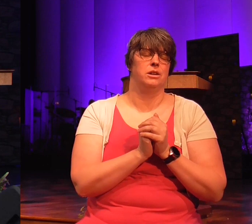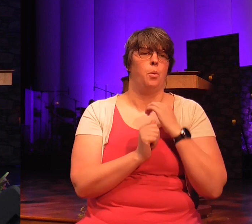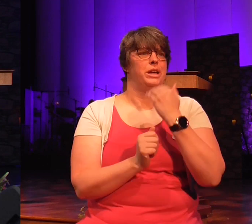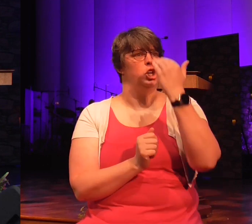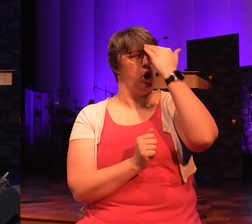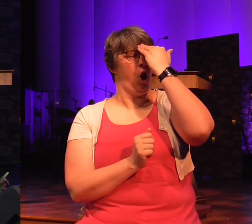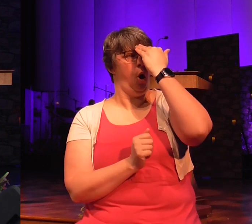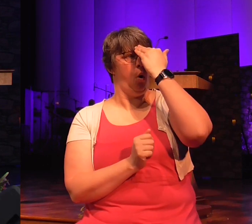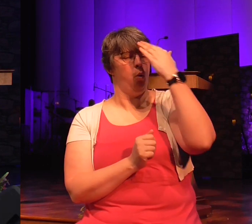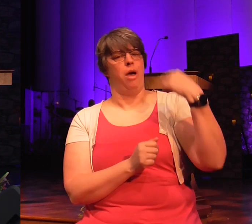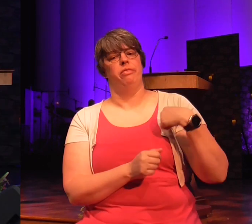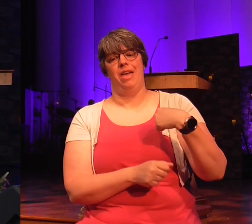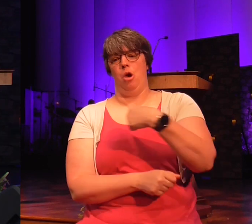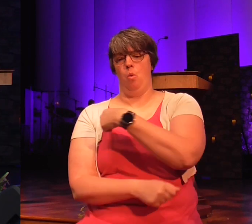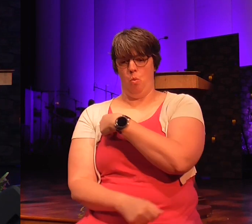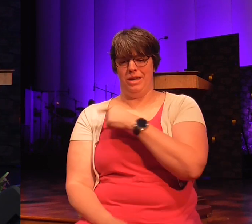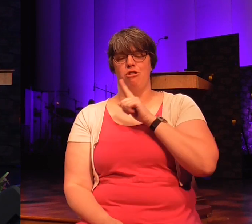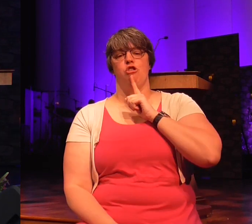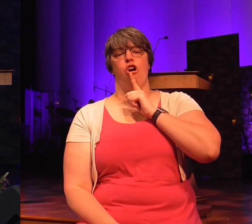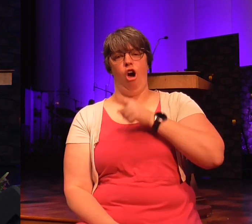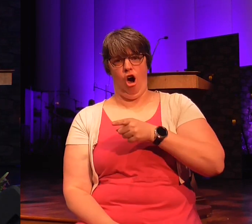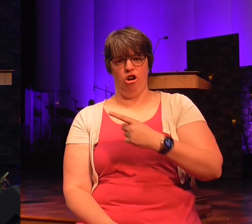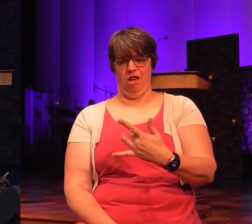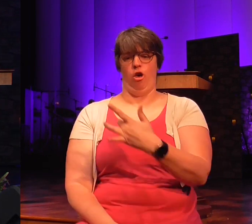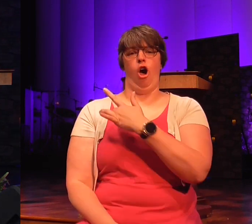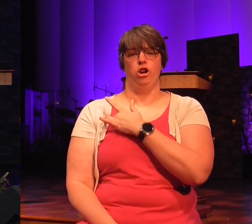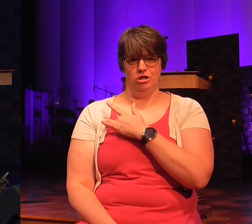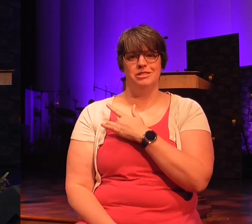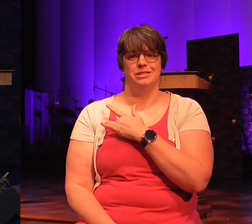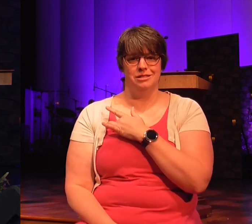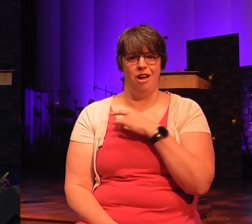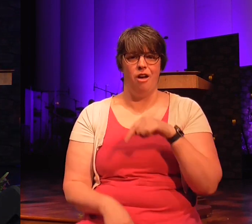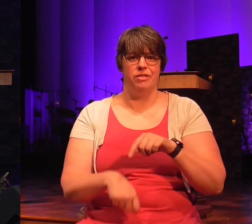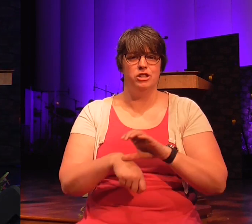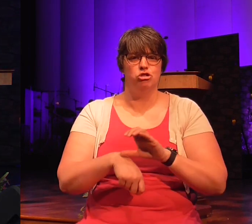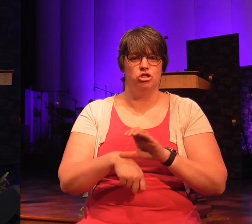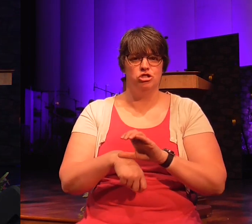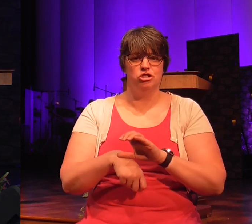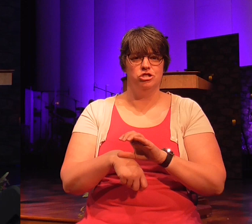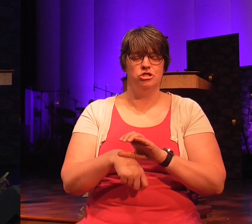knowing that we are the heart of Mile High Church.